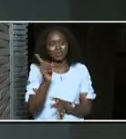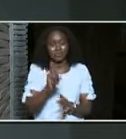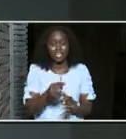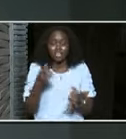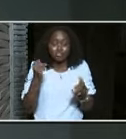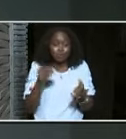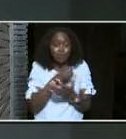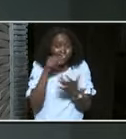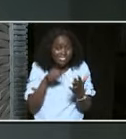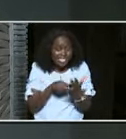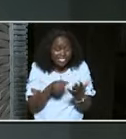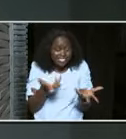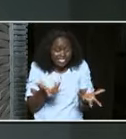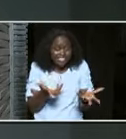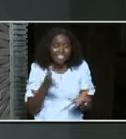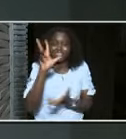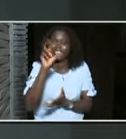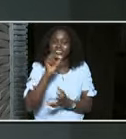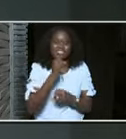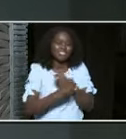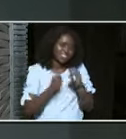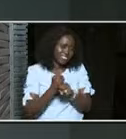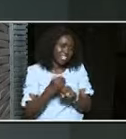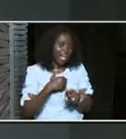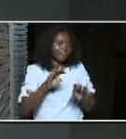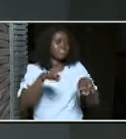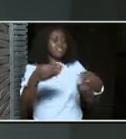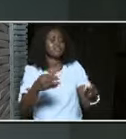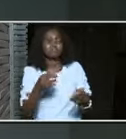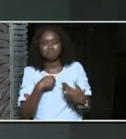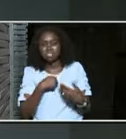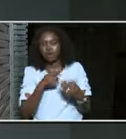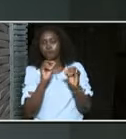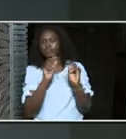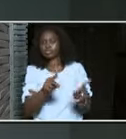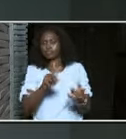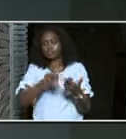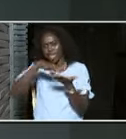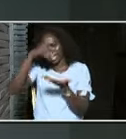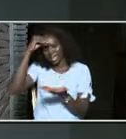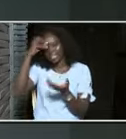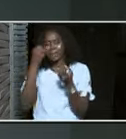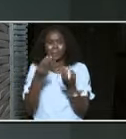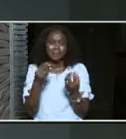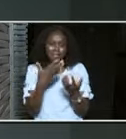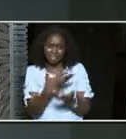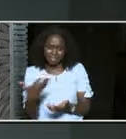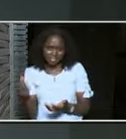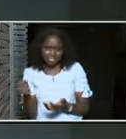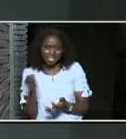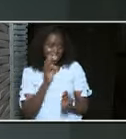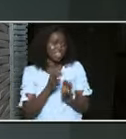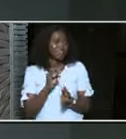years has given me opportunity to learn so many things. In fact, if I